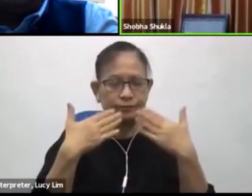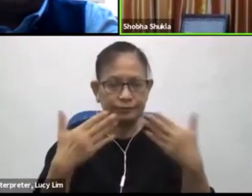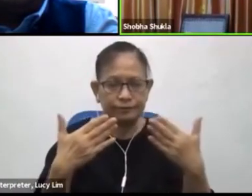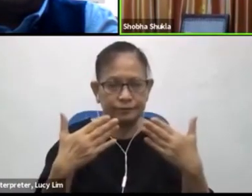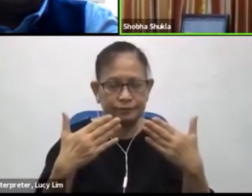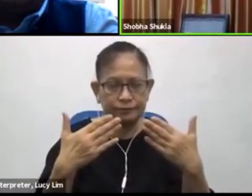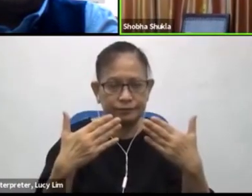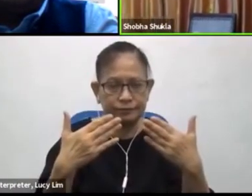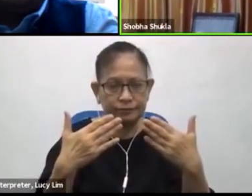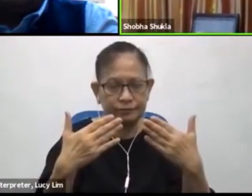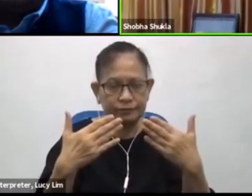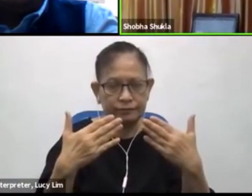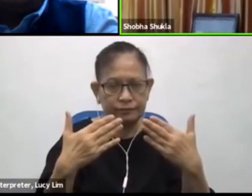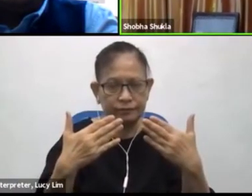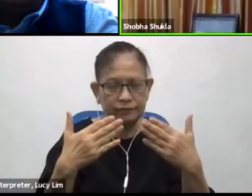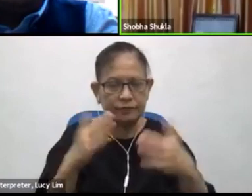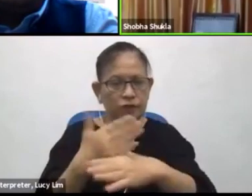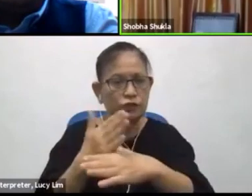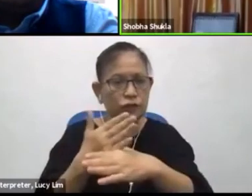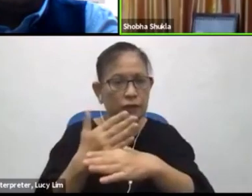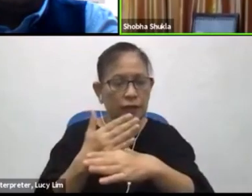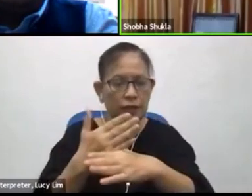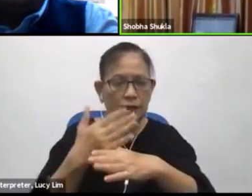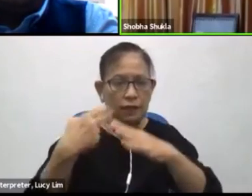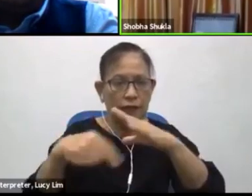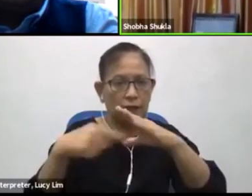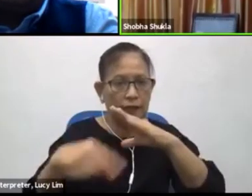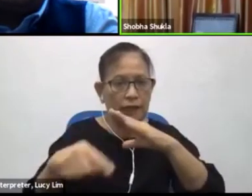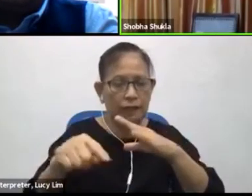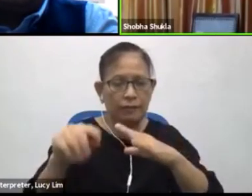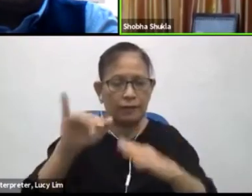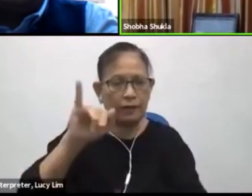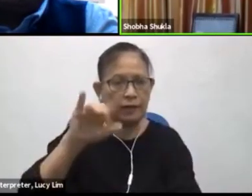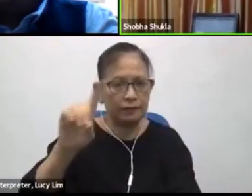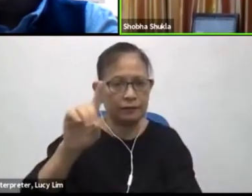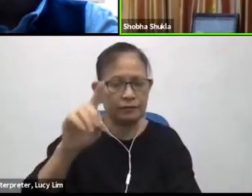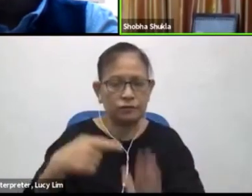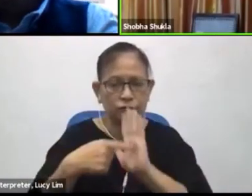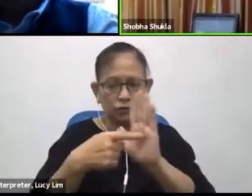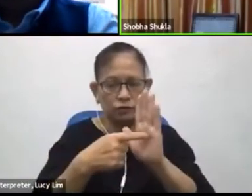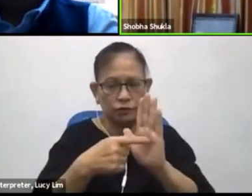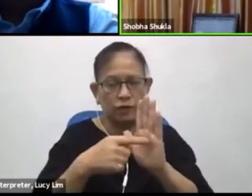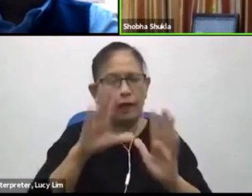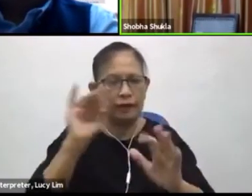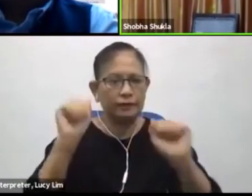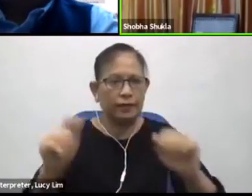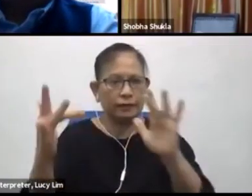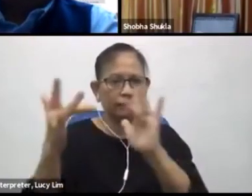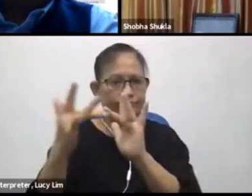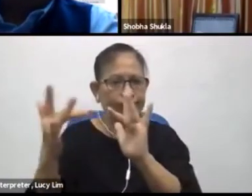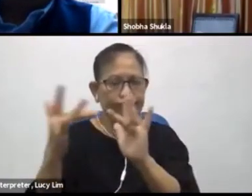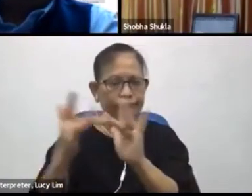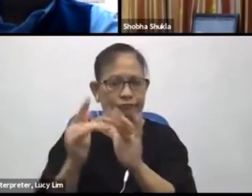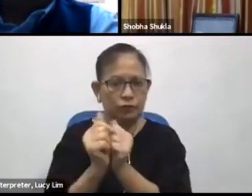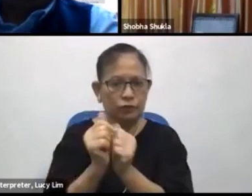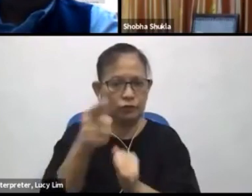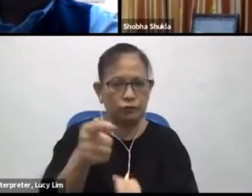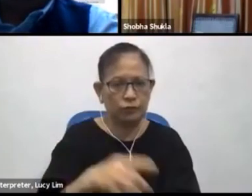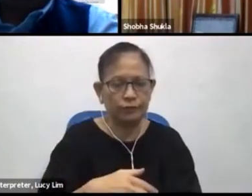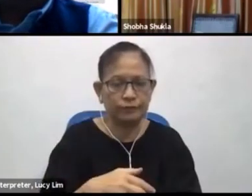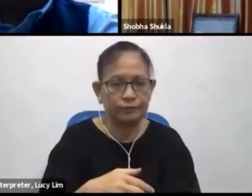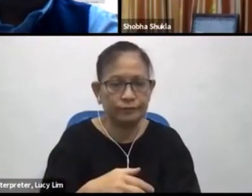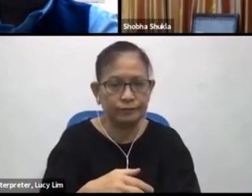you share your email ID on the chat box for everyone to see, and then they can connect with you. Just